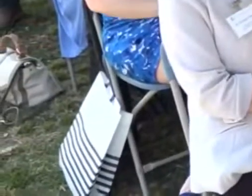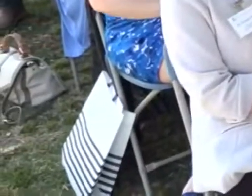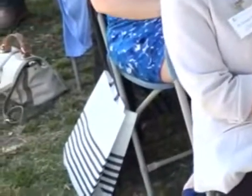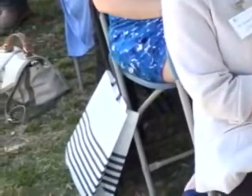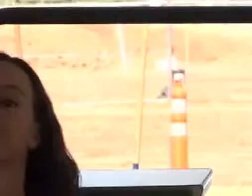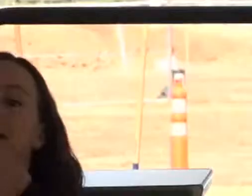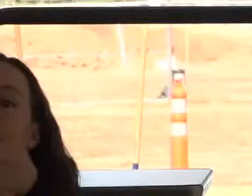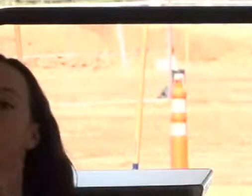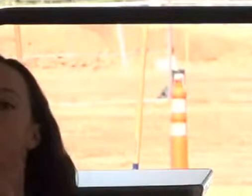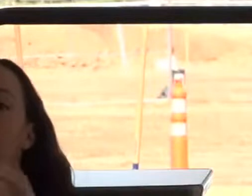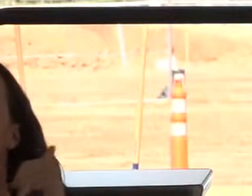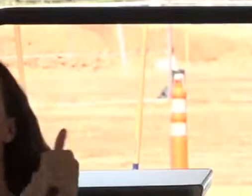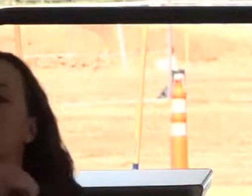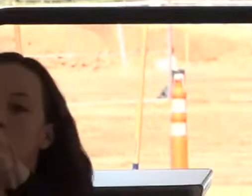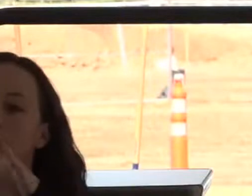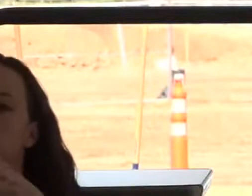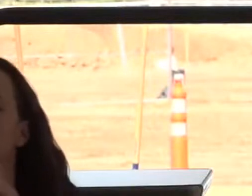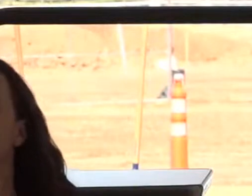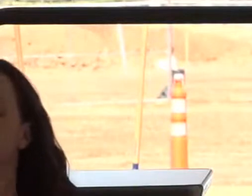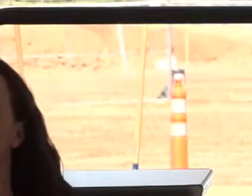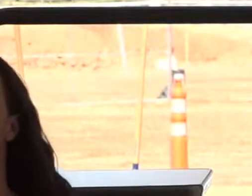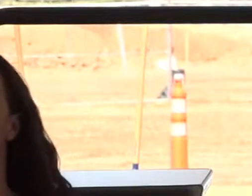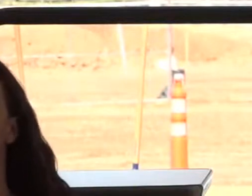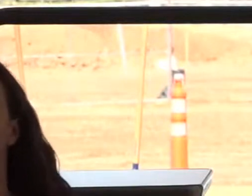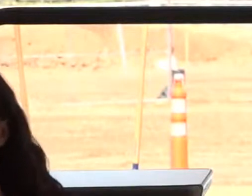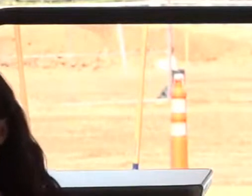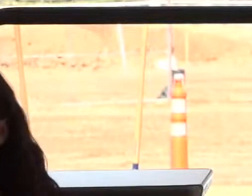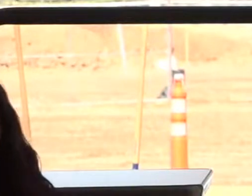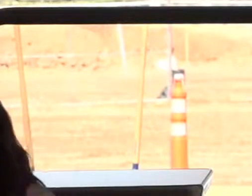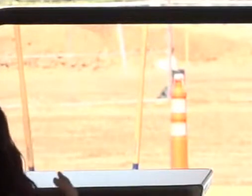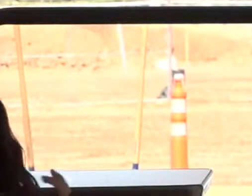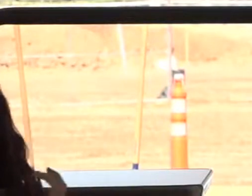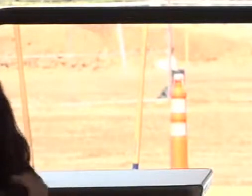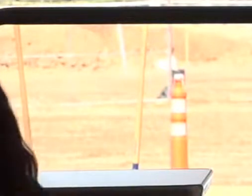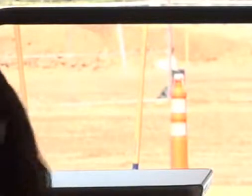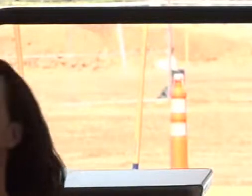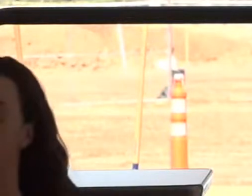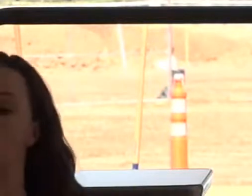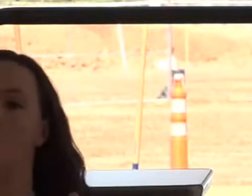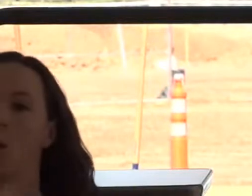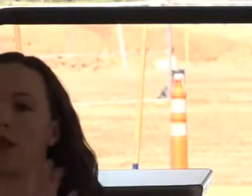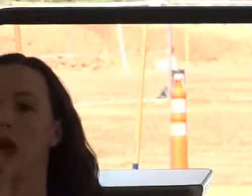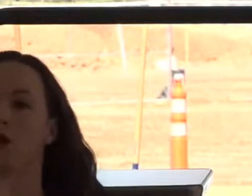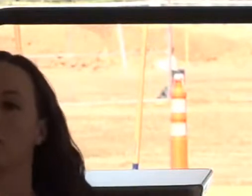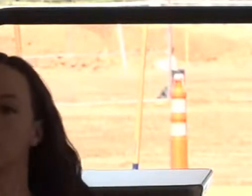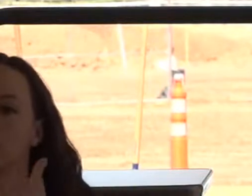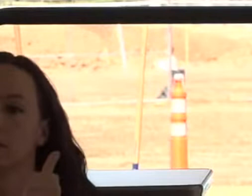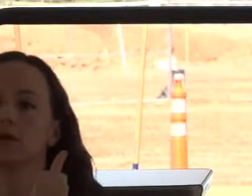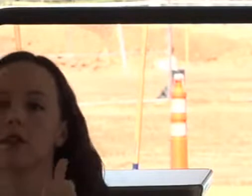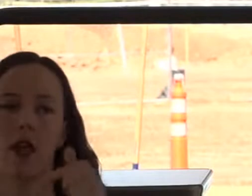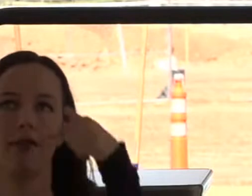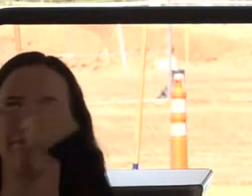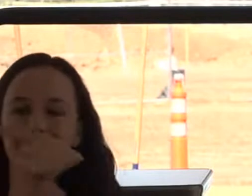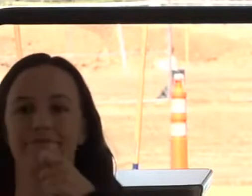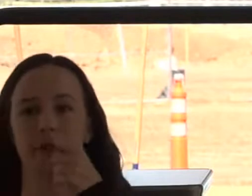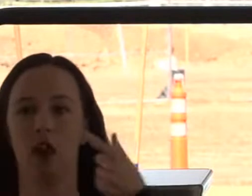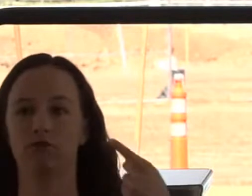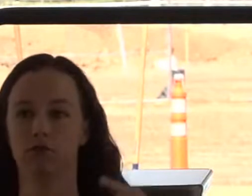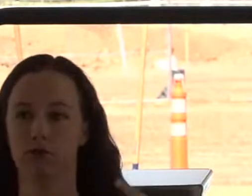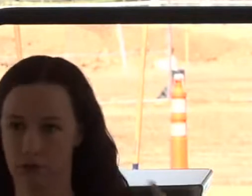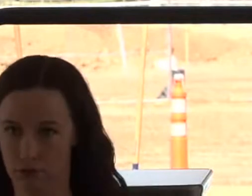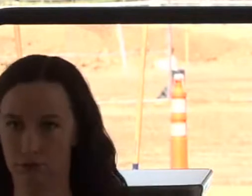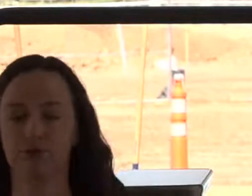He led the charge as our Measure C committee chairperson. Without his leadership, this would not have been